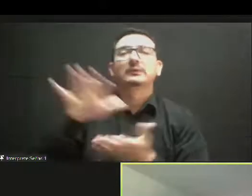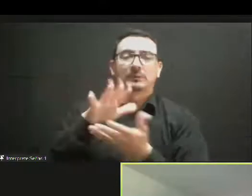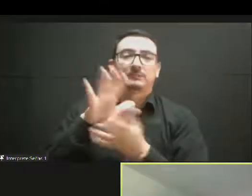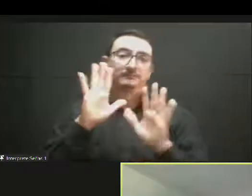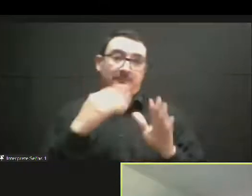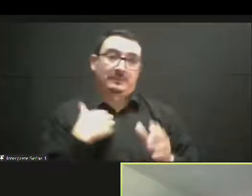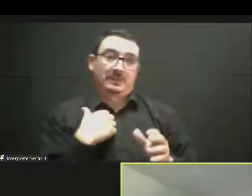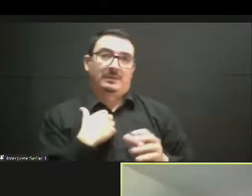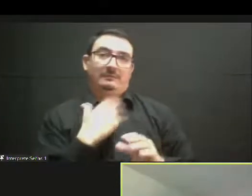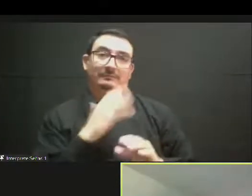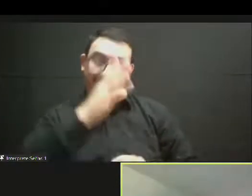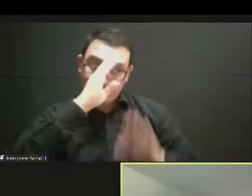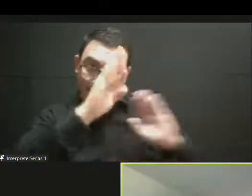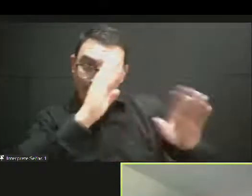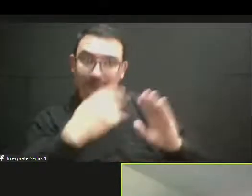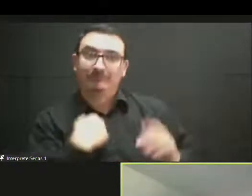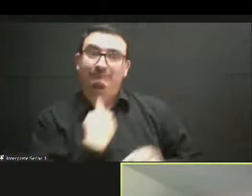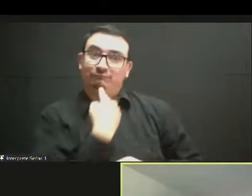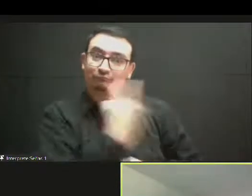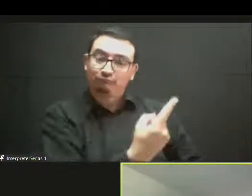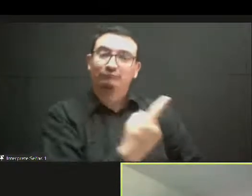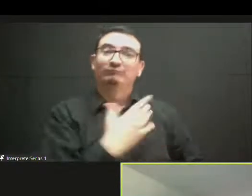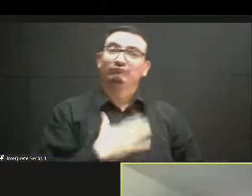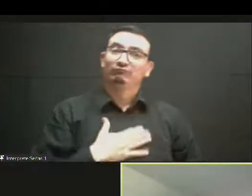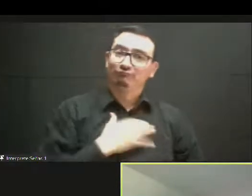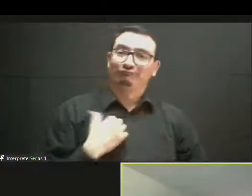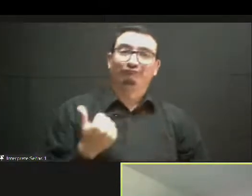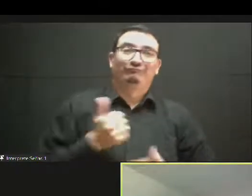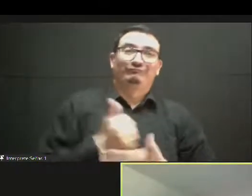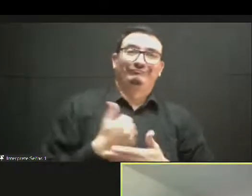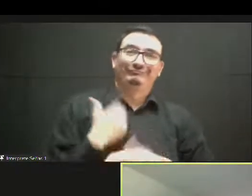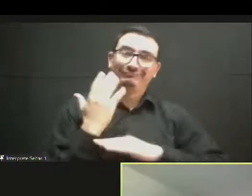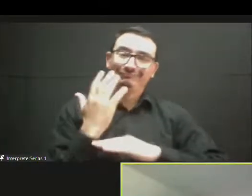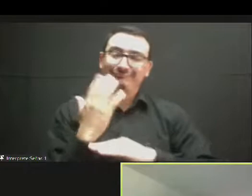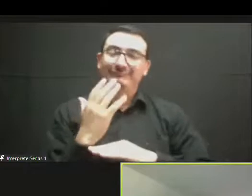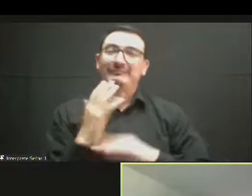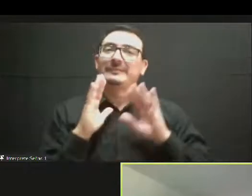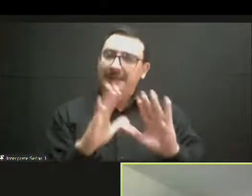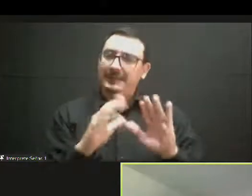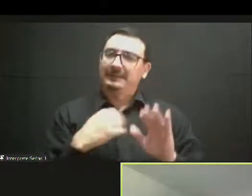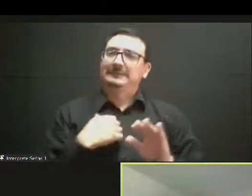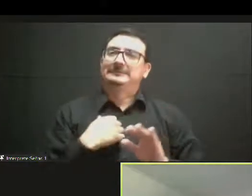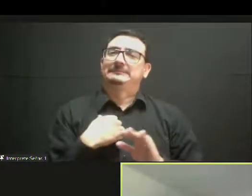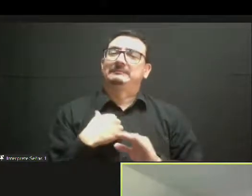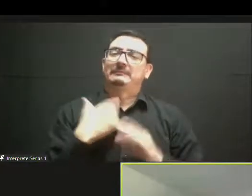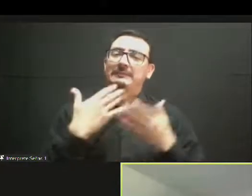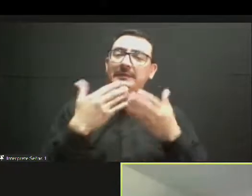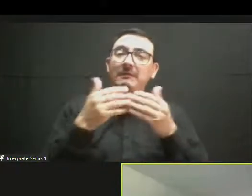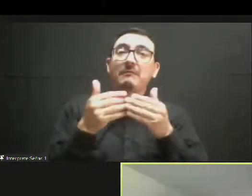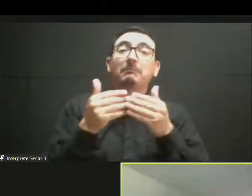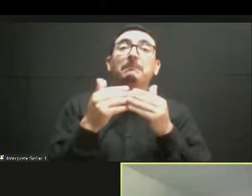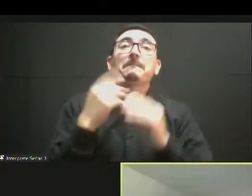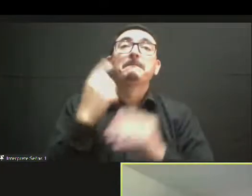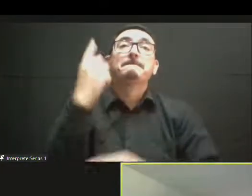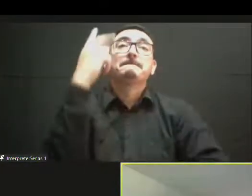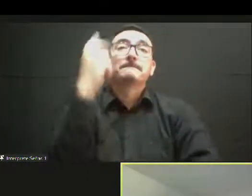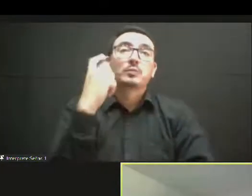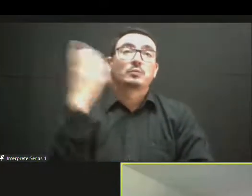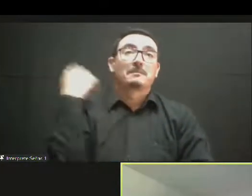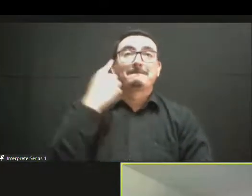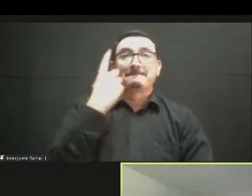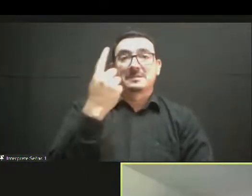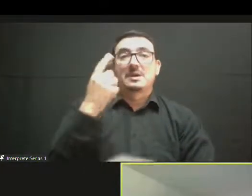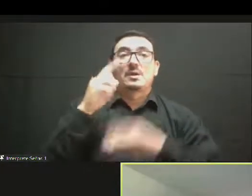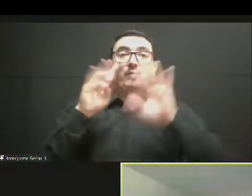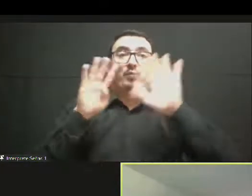in the early 80s with a strategy to attract foreign direct investment and to actually diversify the